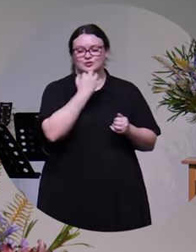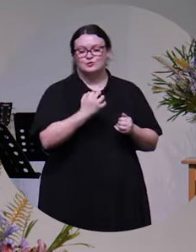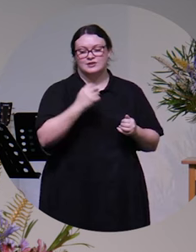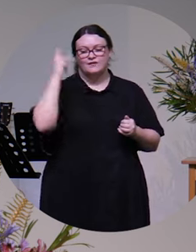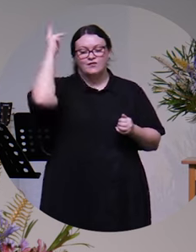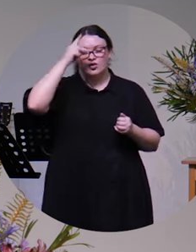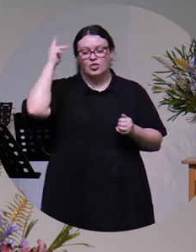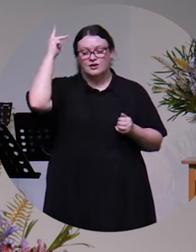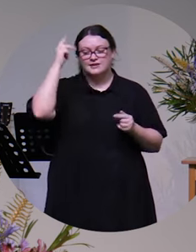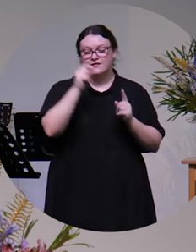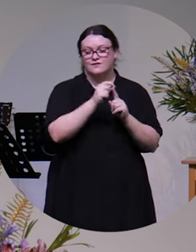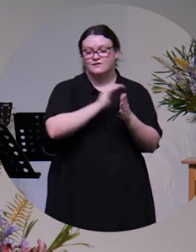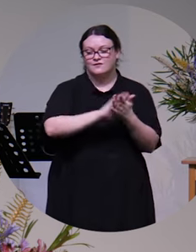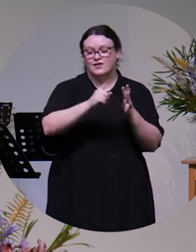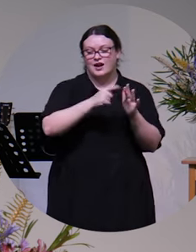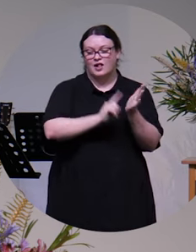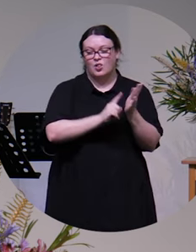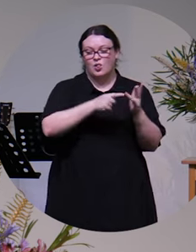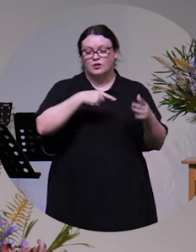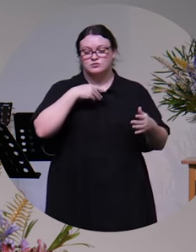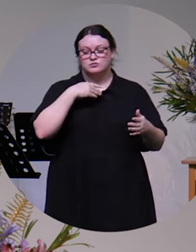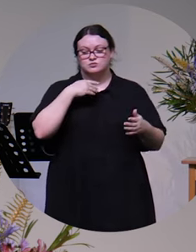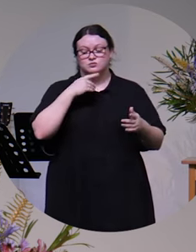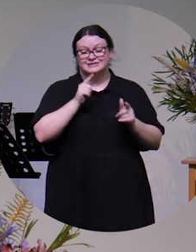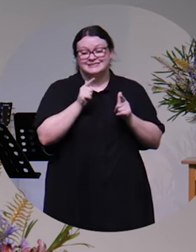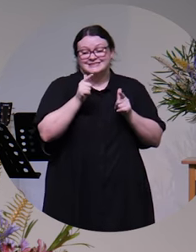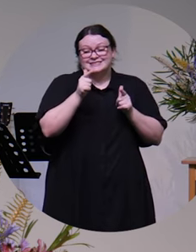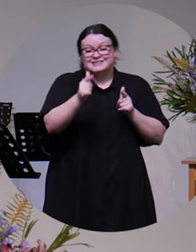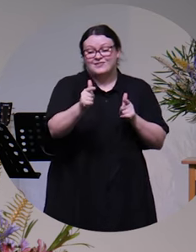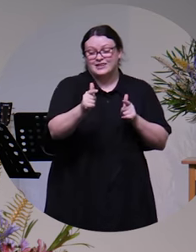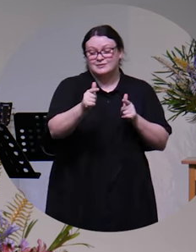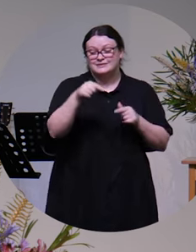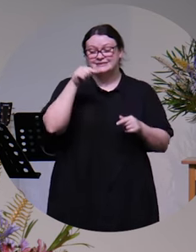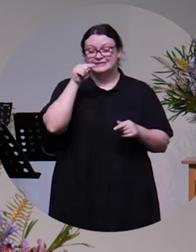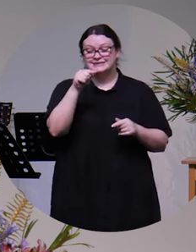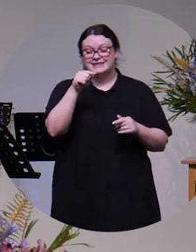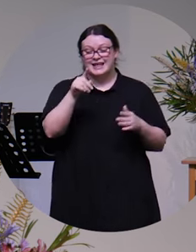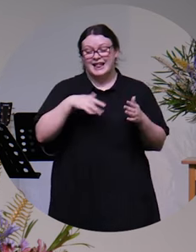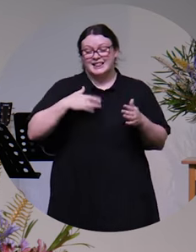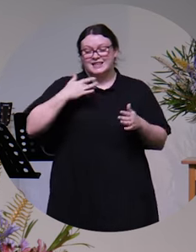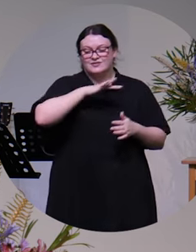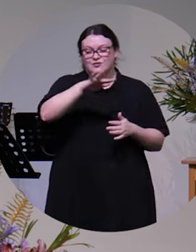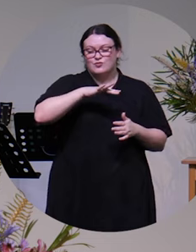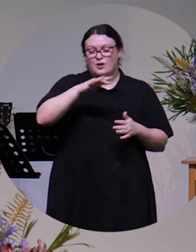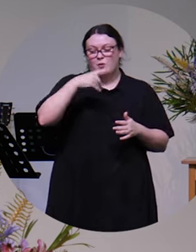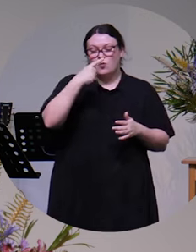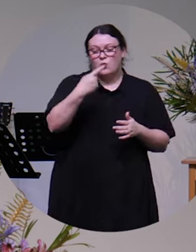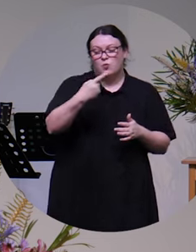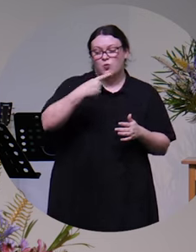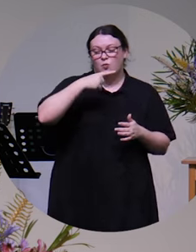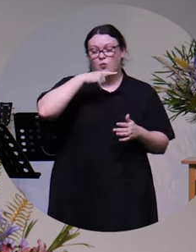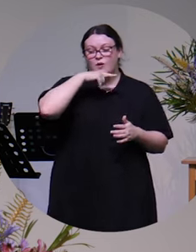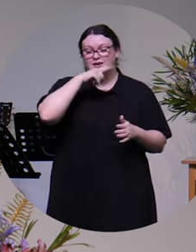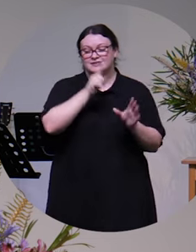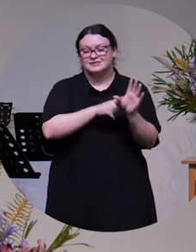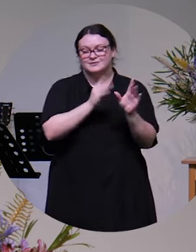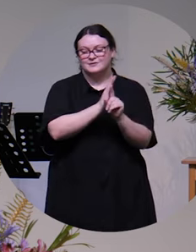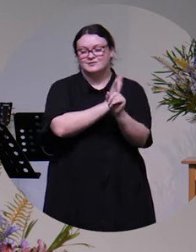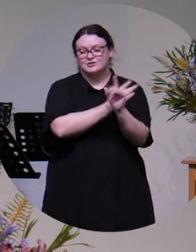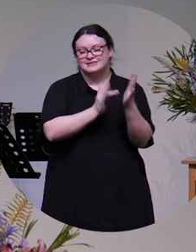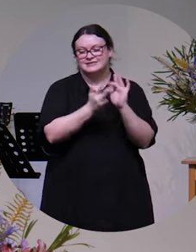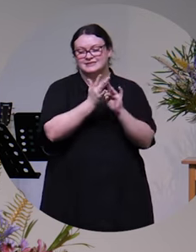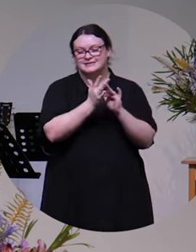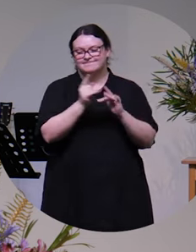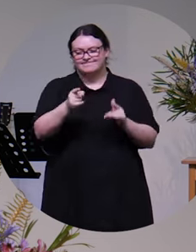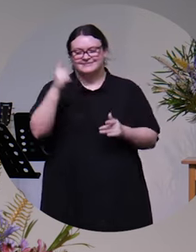world while being at the same time the mind of God. The richness of this understanding is poetically expressed